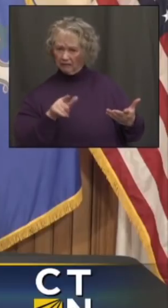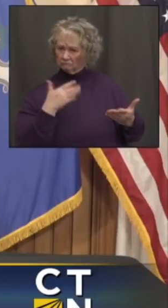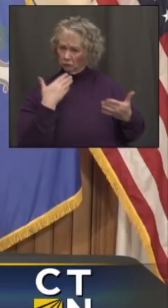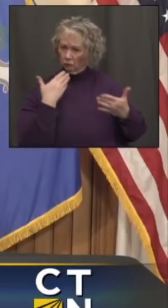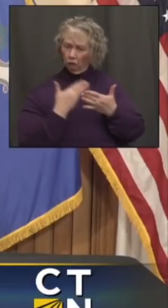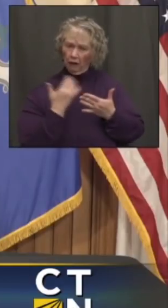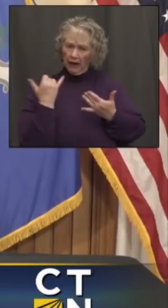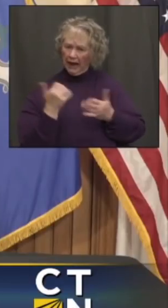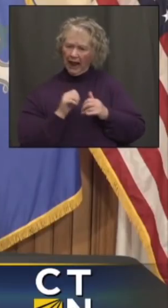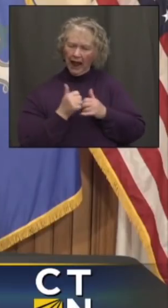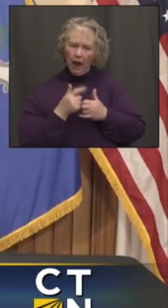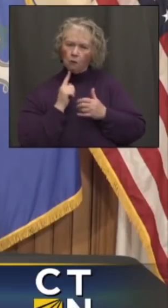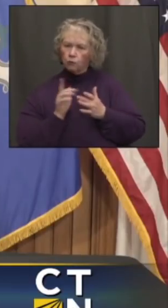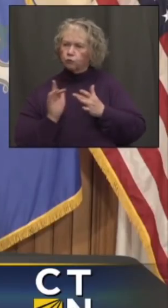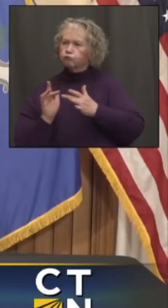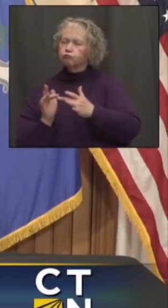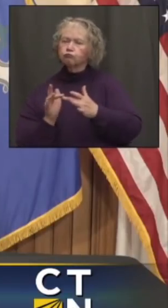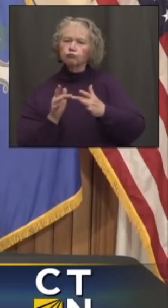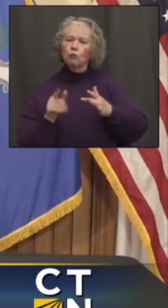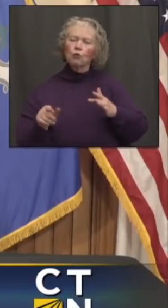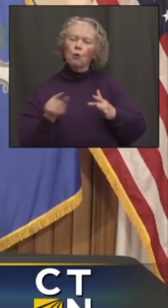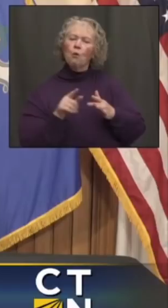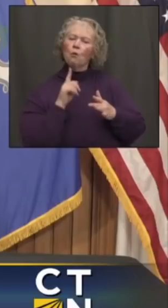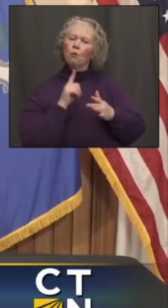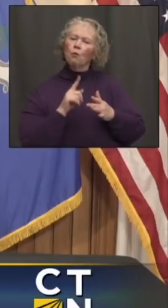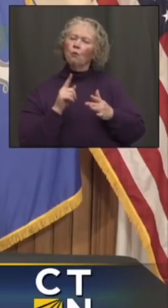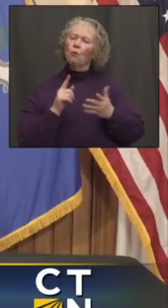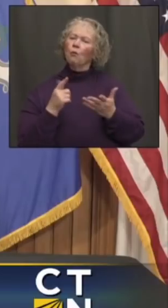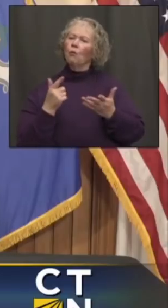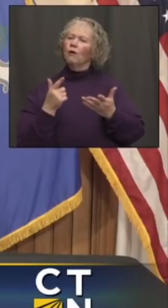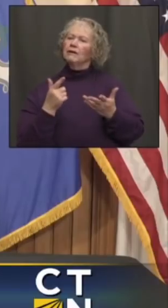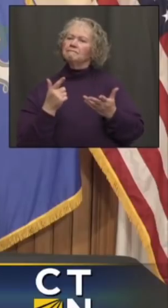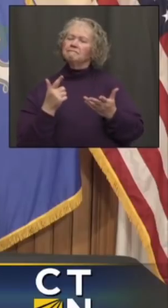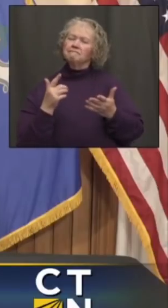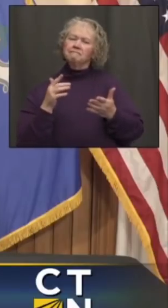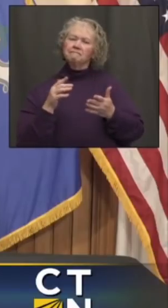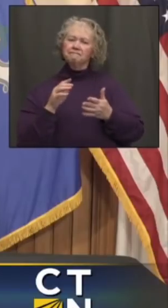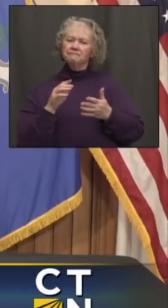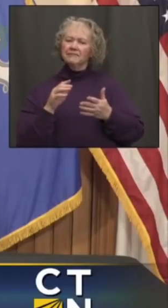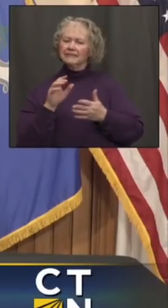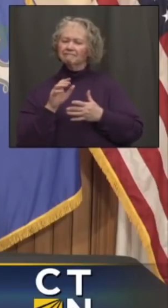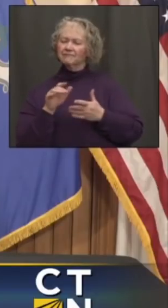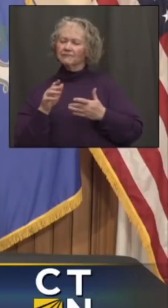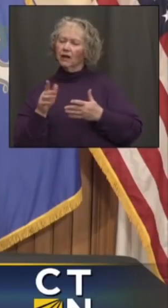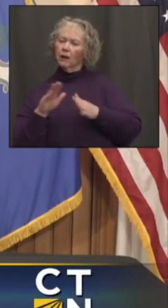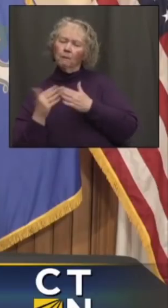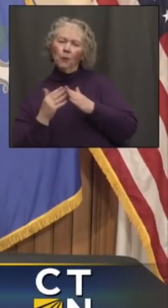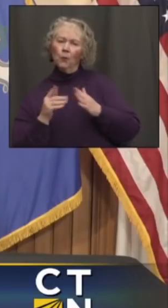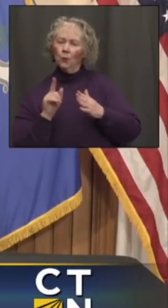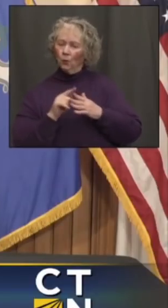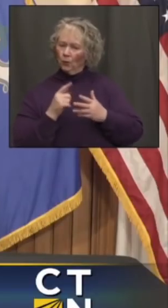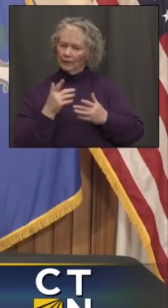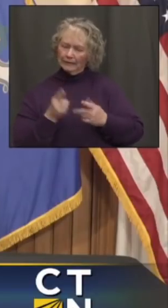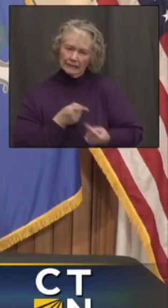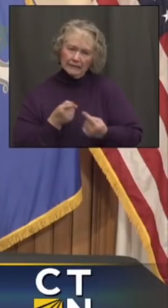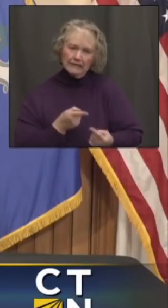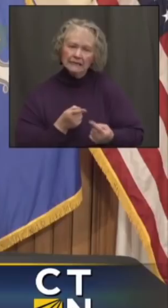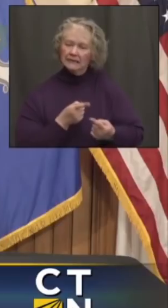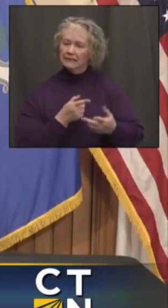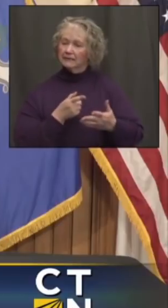people here in Connecticut in the same boat, wondering why that's not allowed here yet. And wouldn't that be a way, just to play devil's